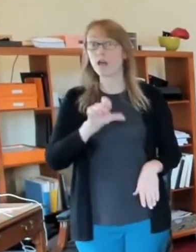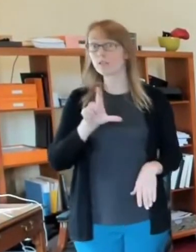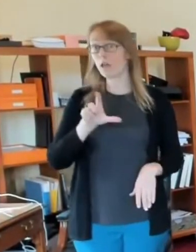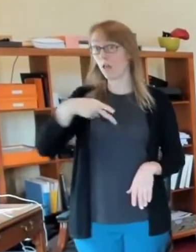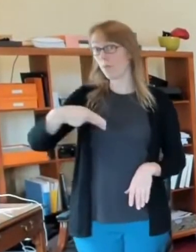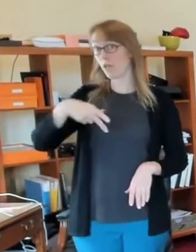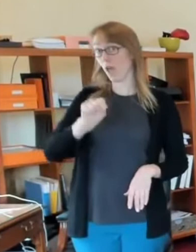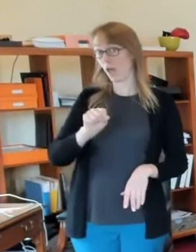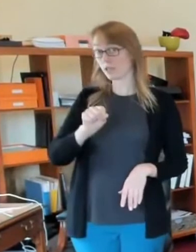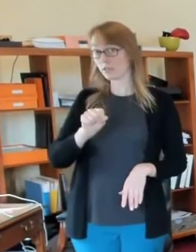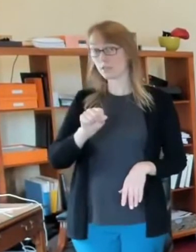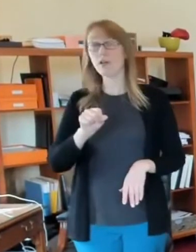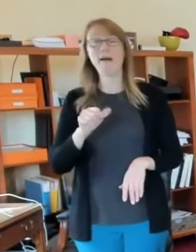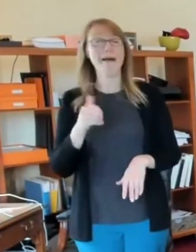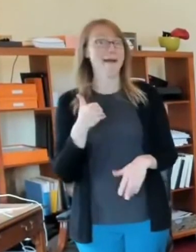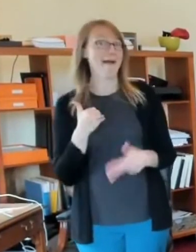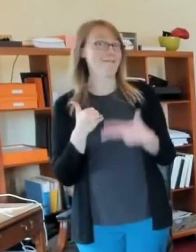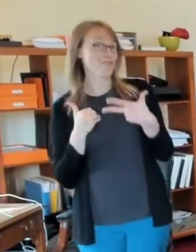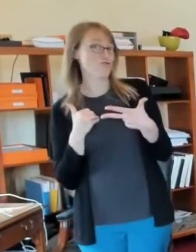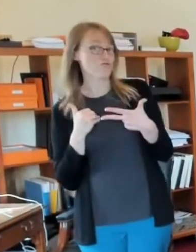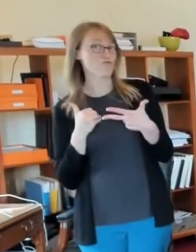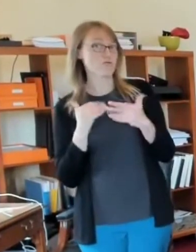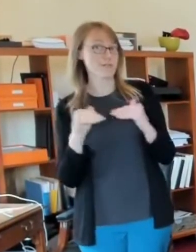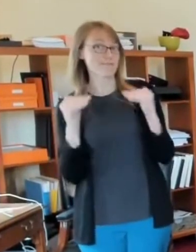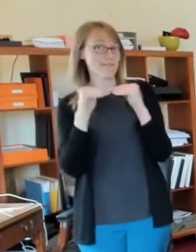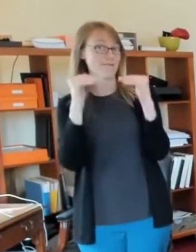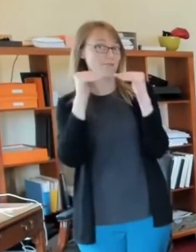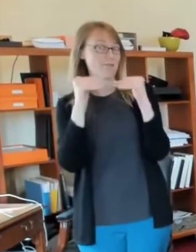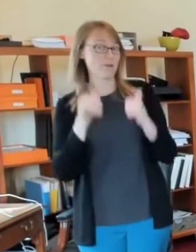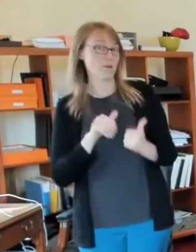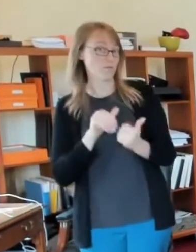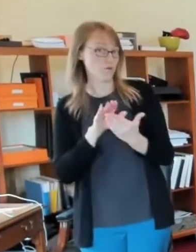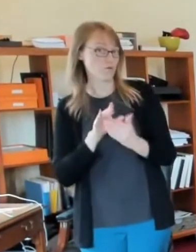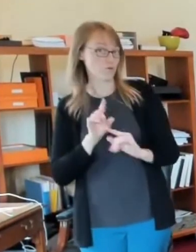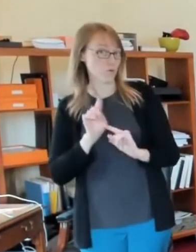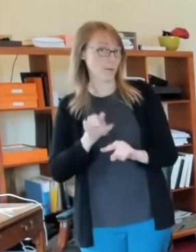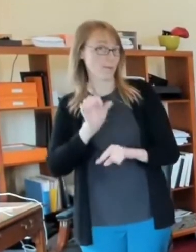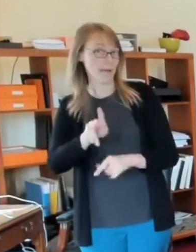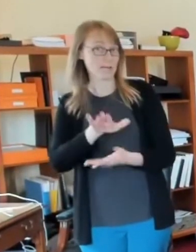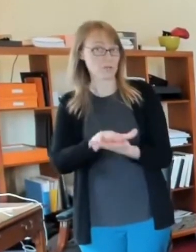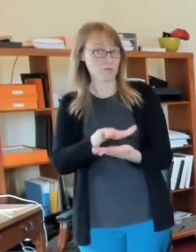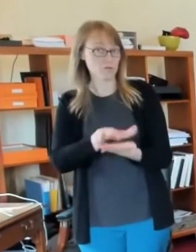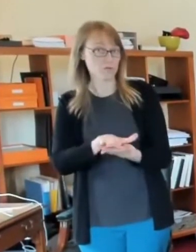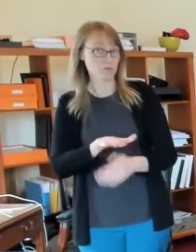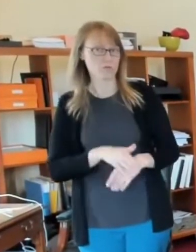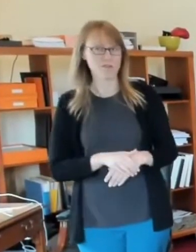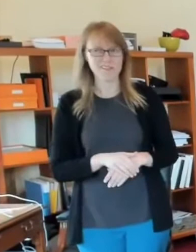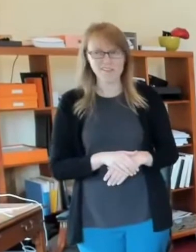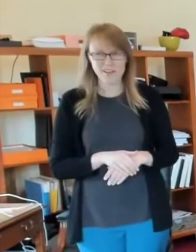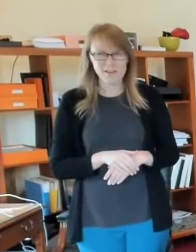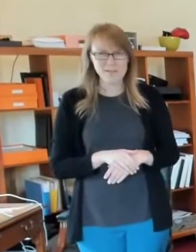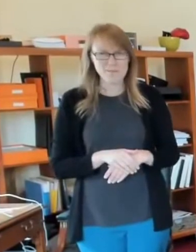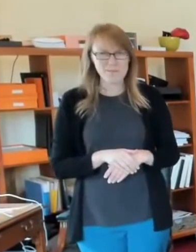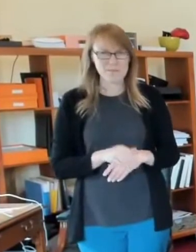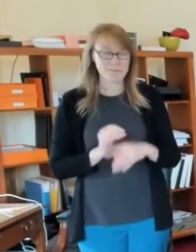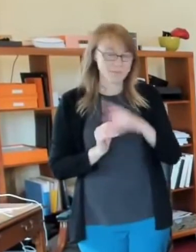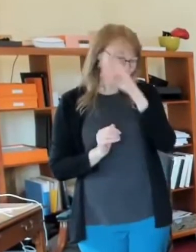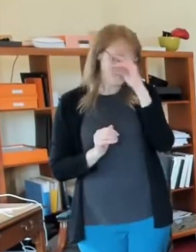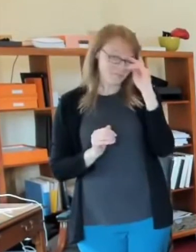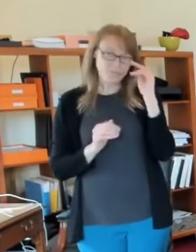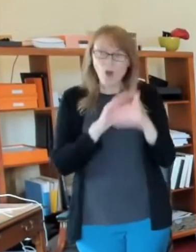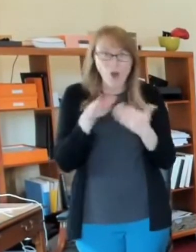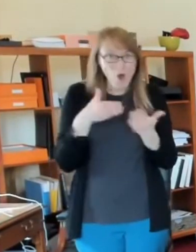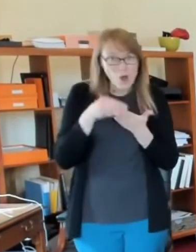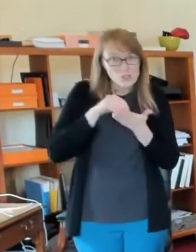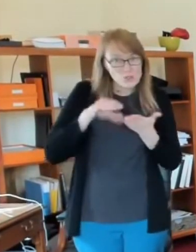announced their three-pronged approach for going back. Mm-hmm. Do all public school students have to go back to physical